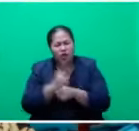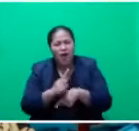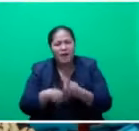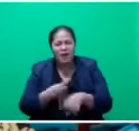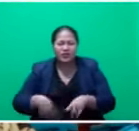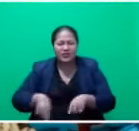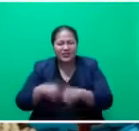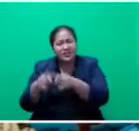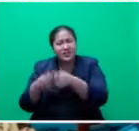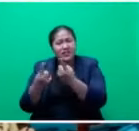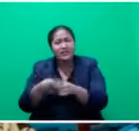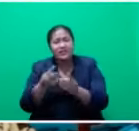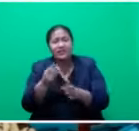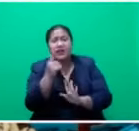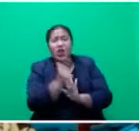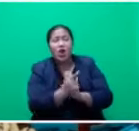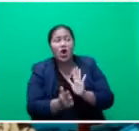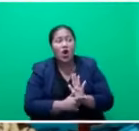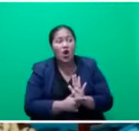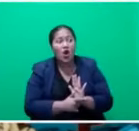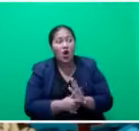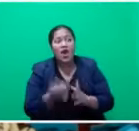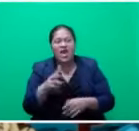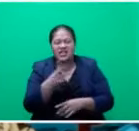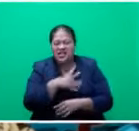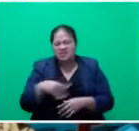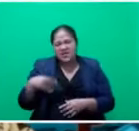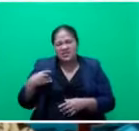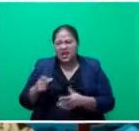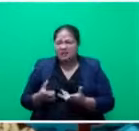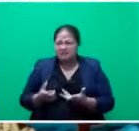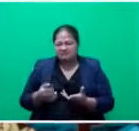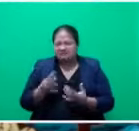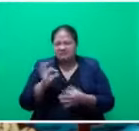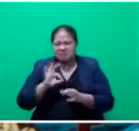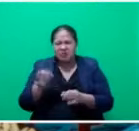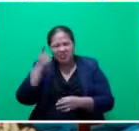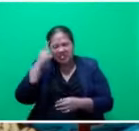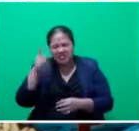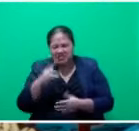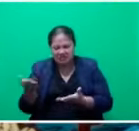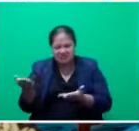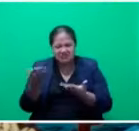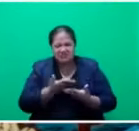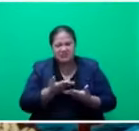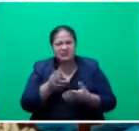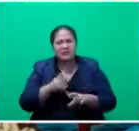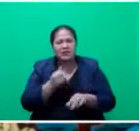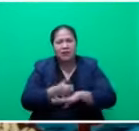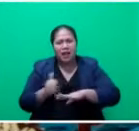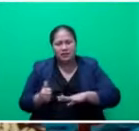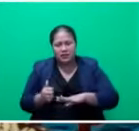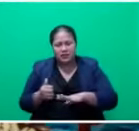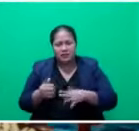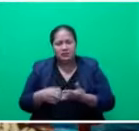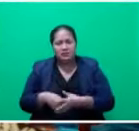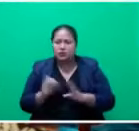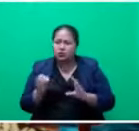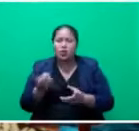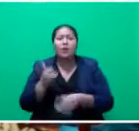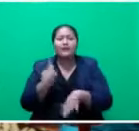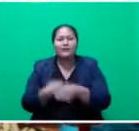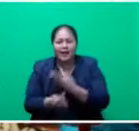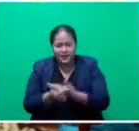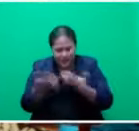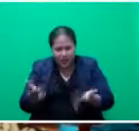law. And the minister said, oh, I don't think that came to parliament. They don't even know what's going on in the government. They banned town